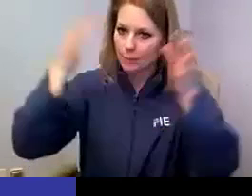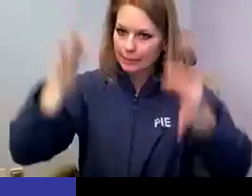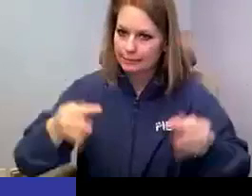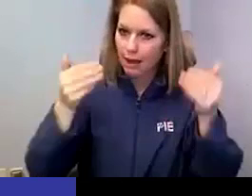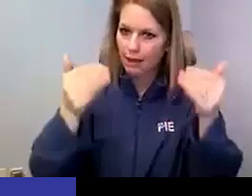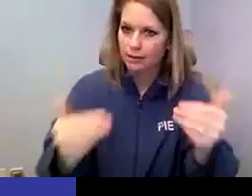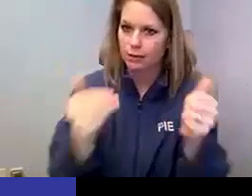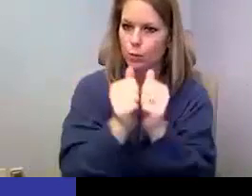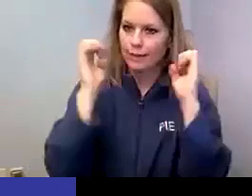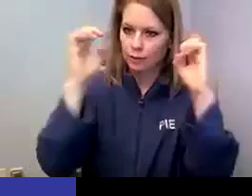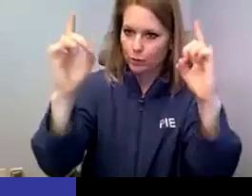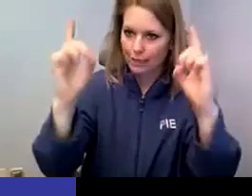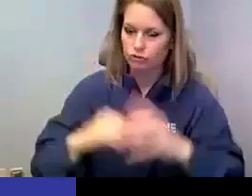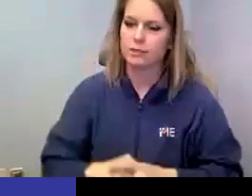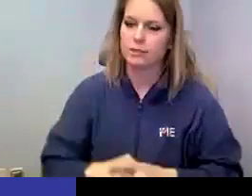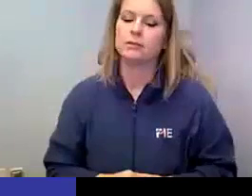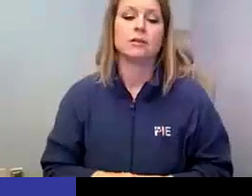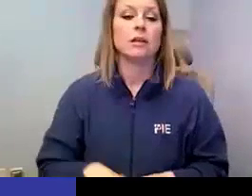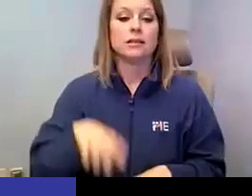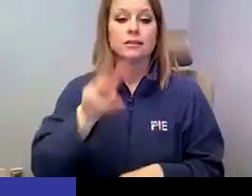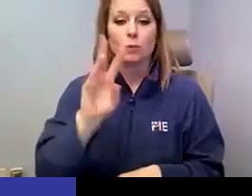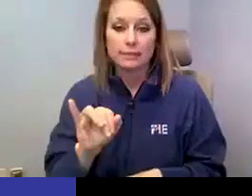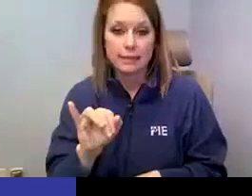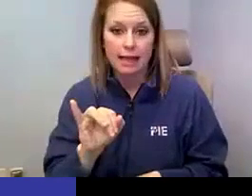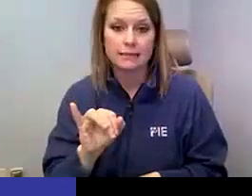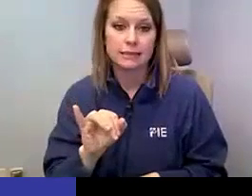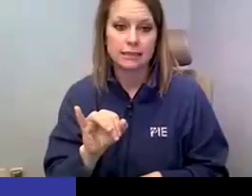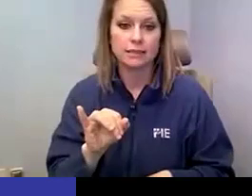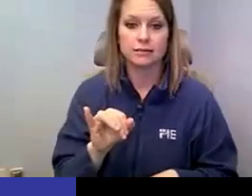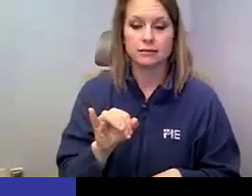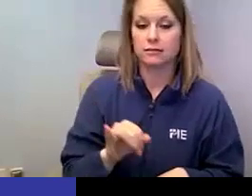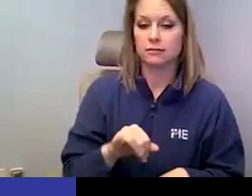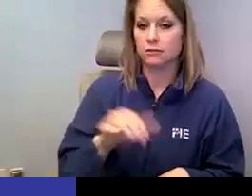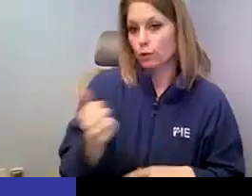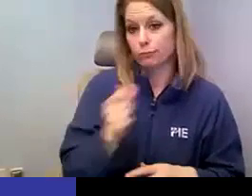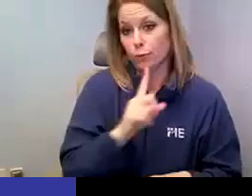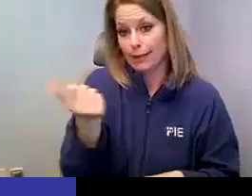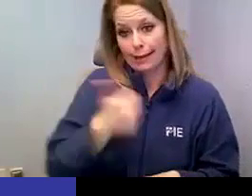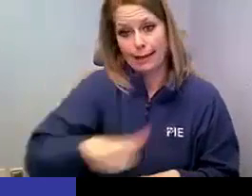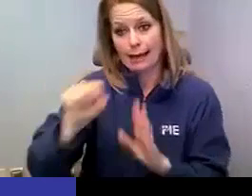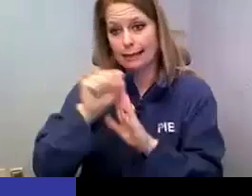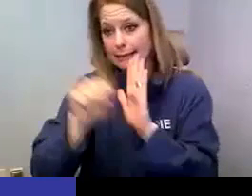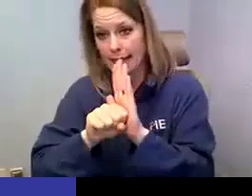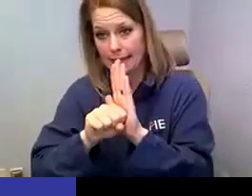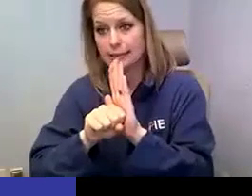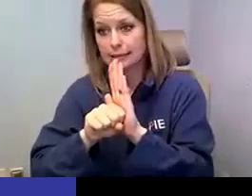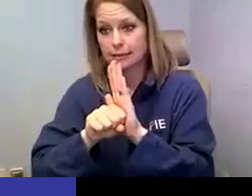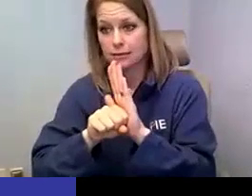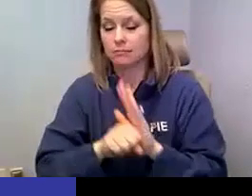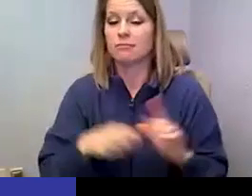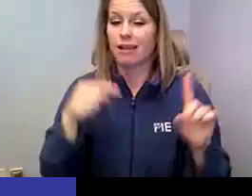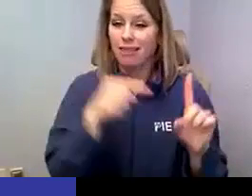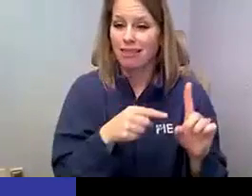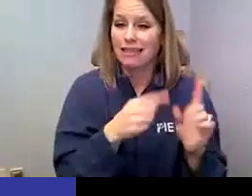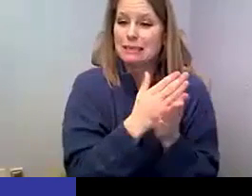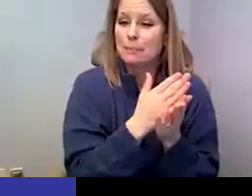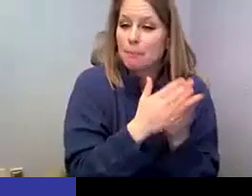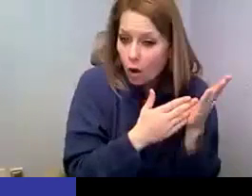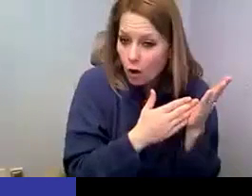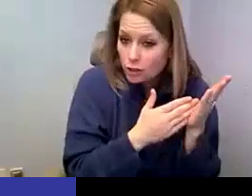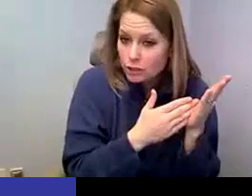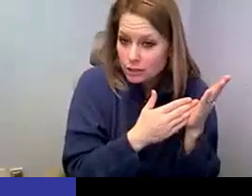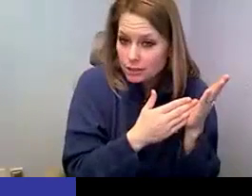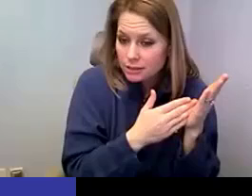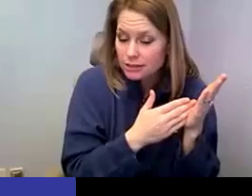Wisconsin's, or any state's, disability category criteria are generally only part of what is used to determine eligibility for